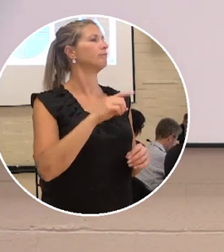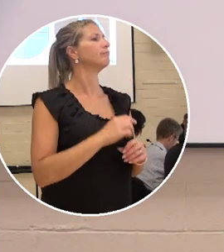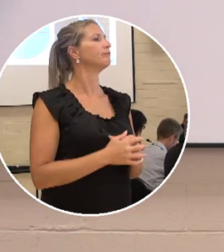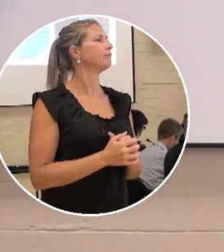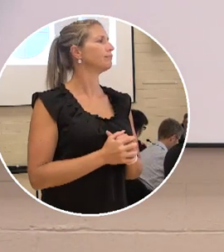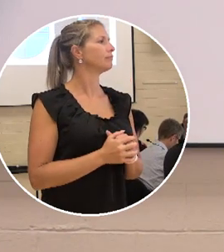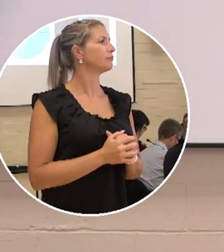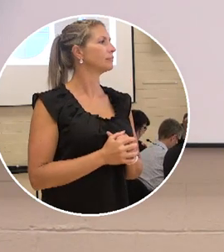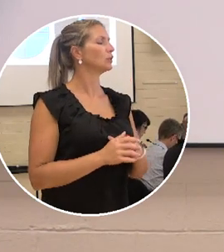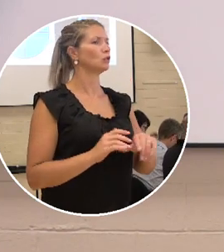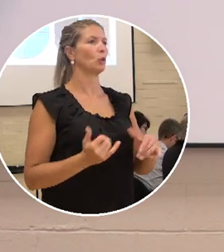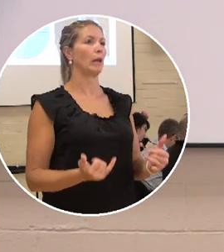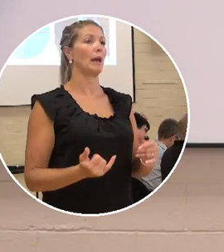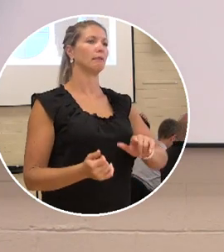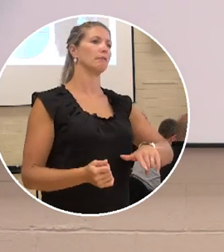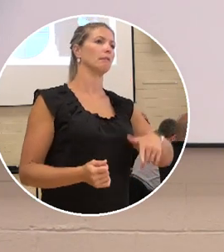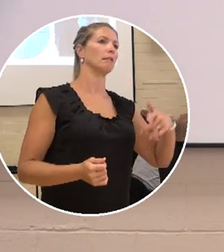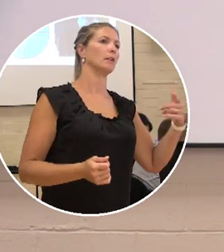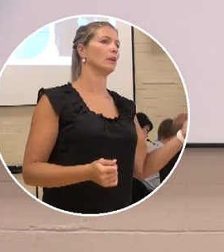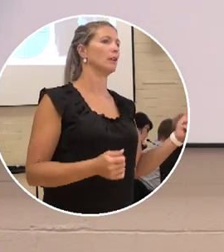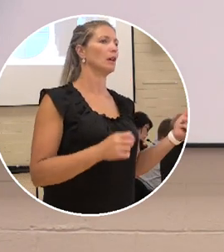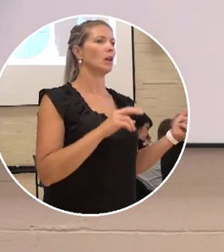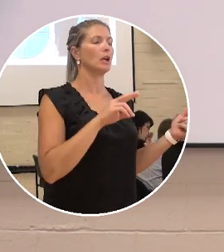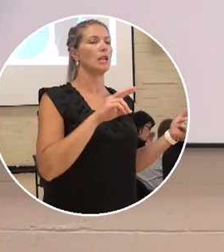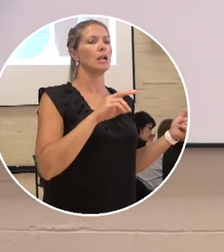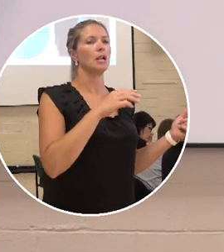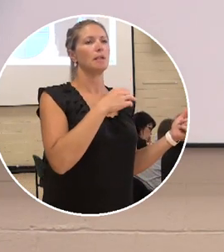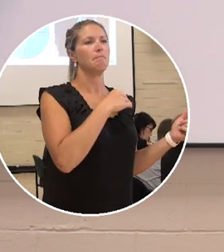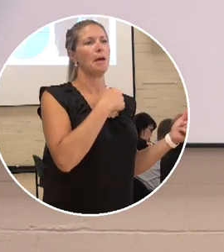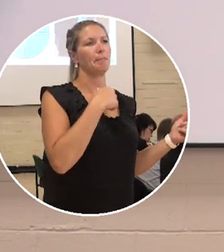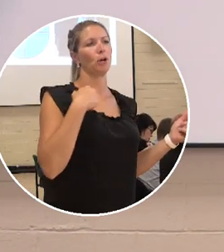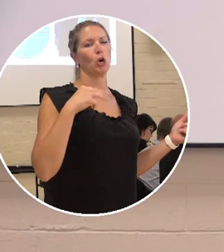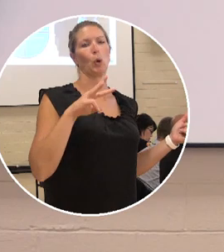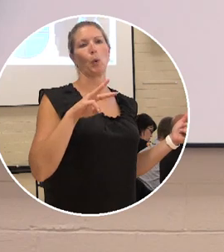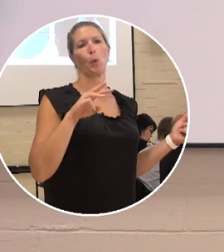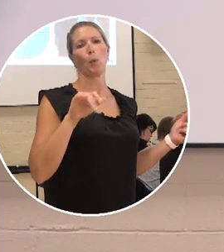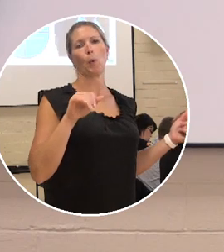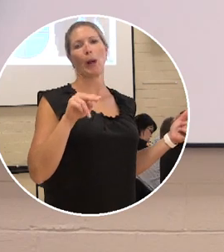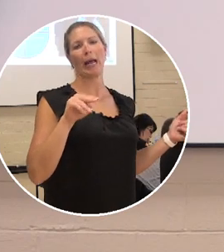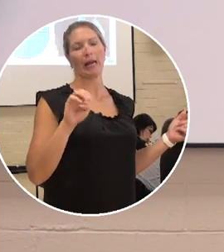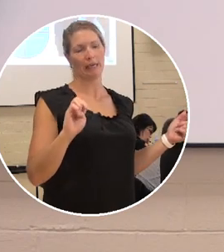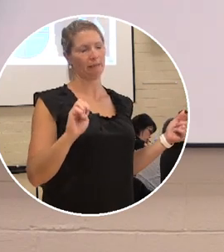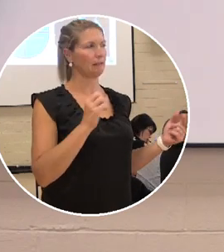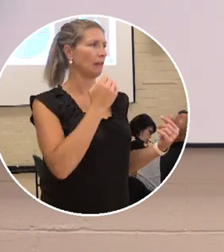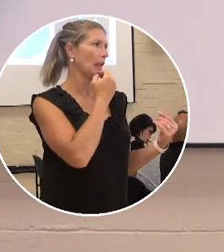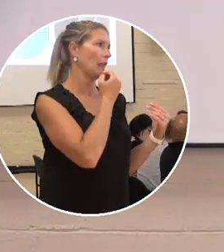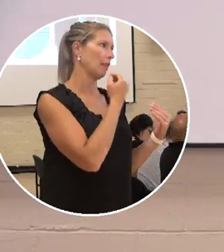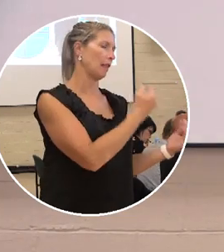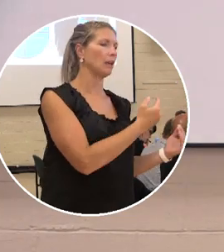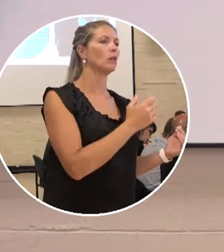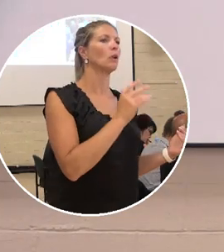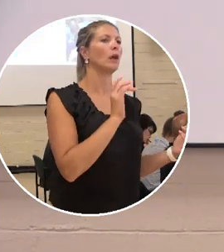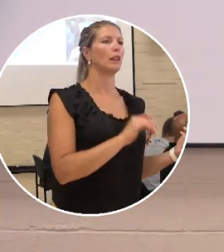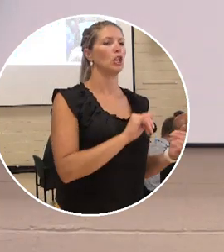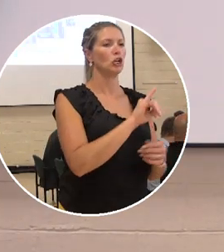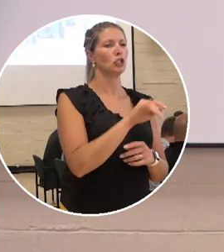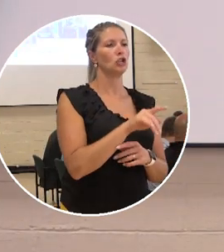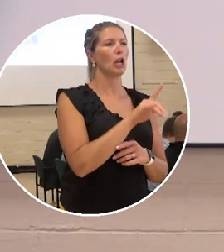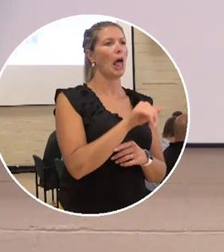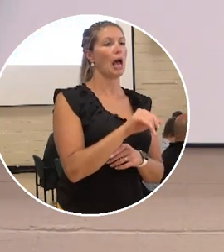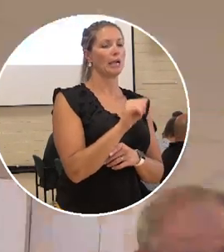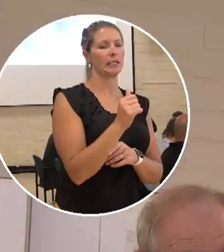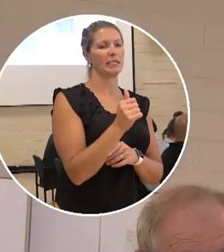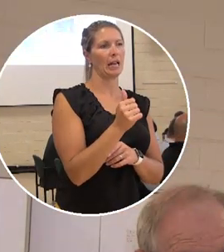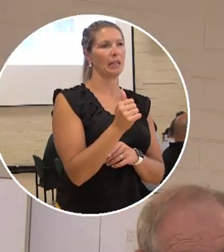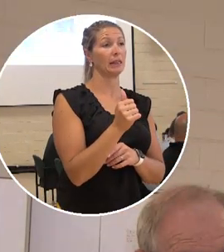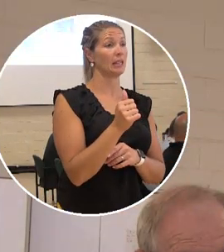to our Vice Chair, Wayne. Thank you, Mr. Chairman. The minutes of the Executive Committee meeting of July the 10th are